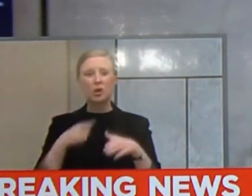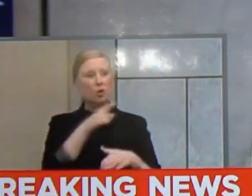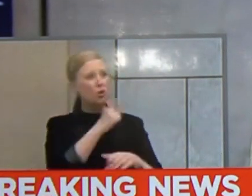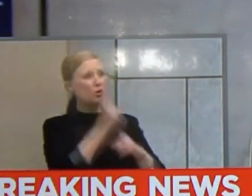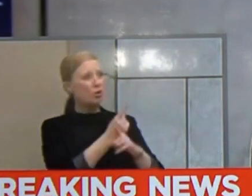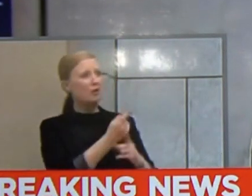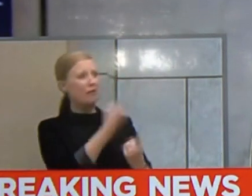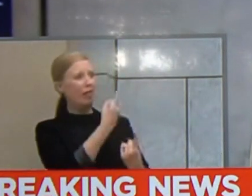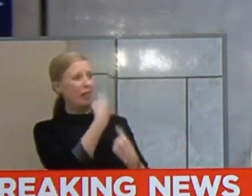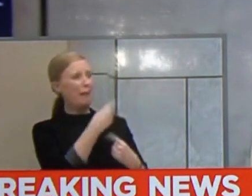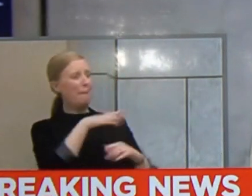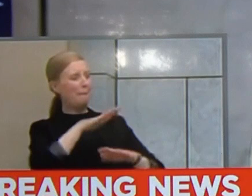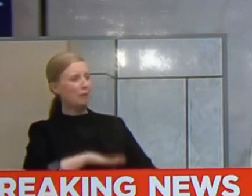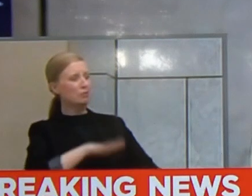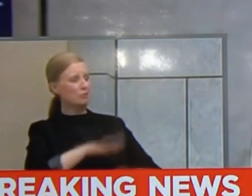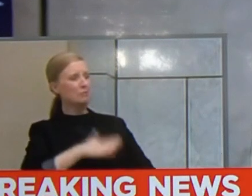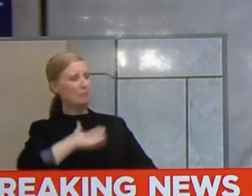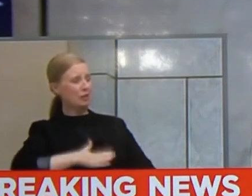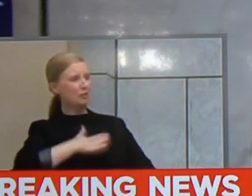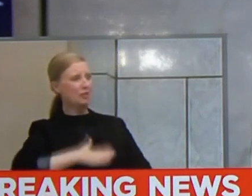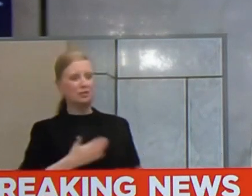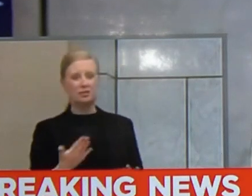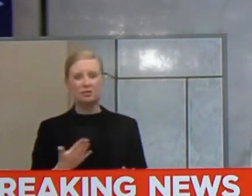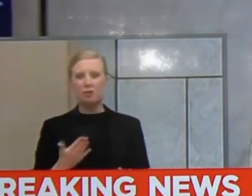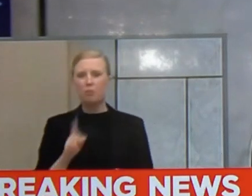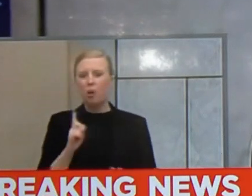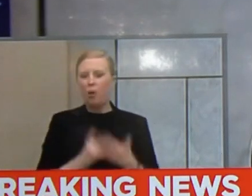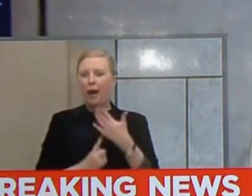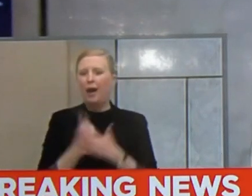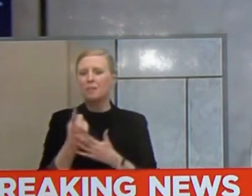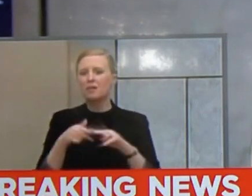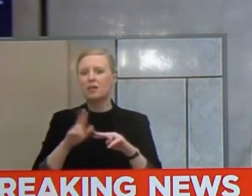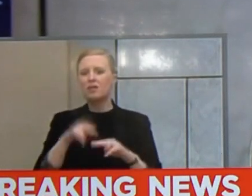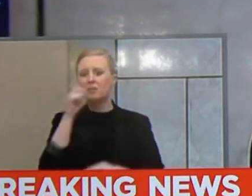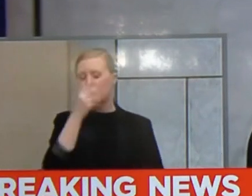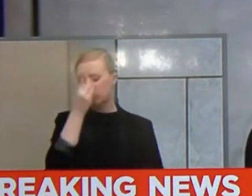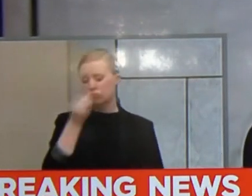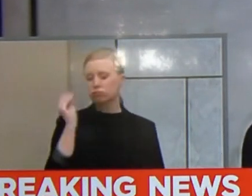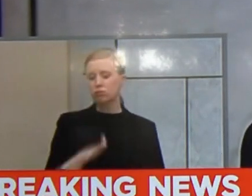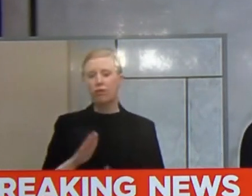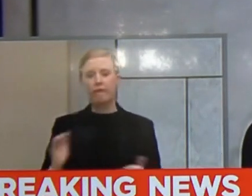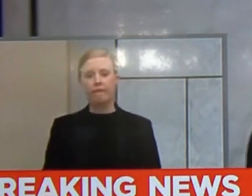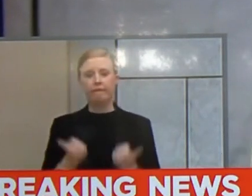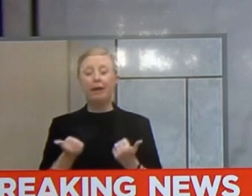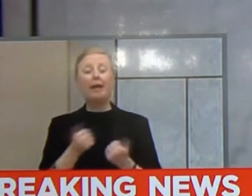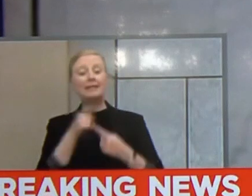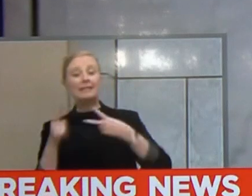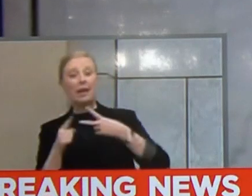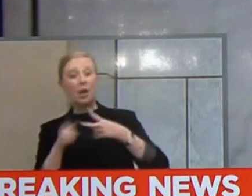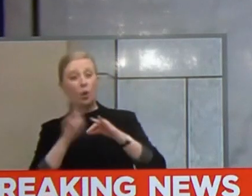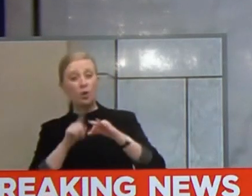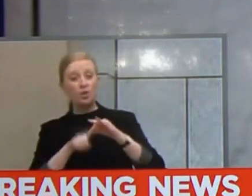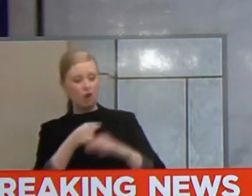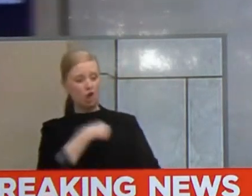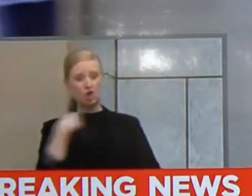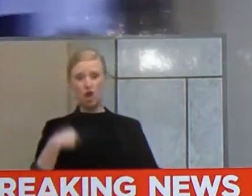in place, what can be done? And one for Dr. Murphy, if I can as well. Do you believe the numbers that are coming out of China at the moment? I might let